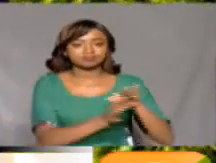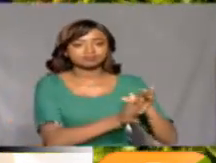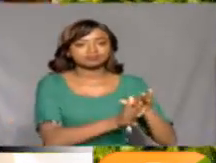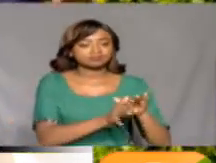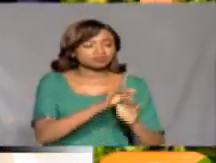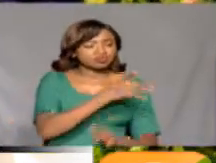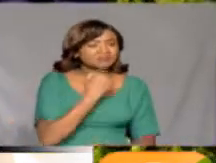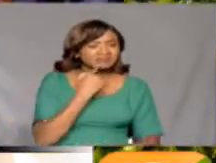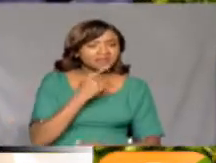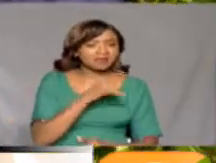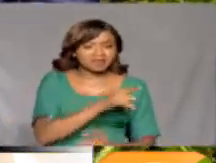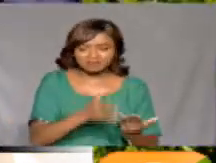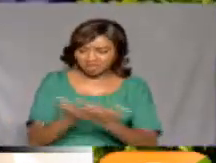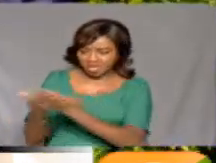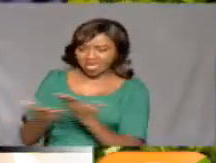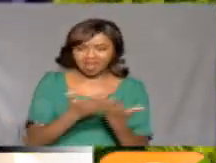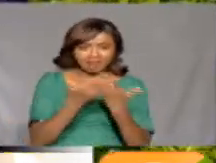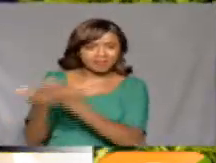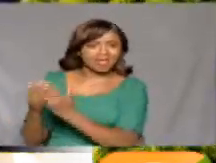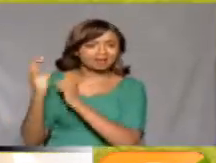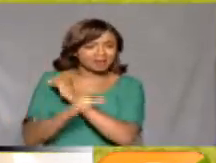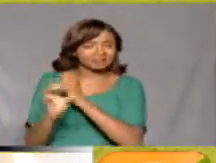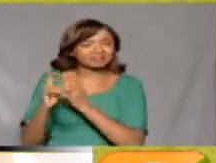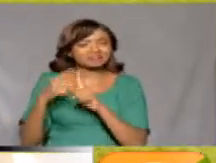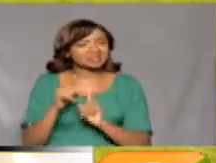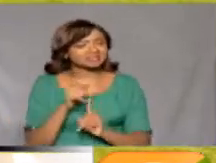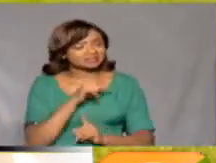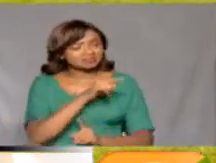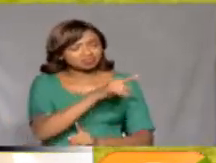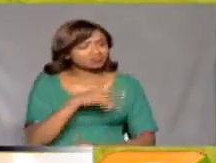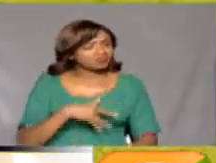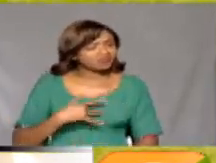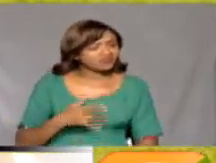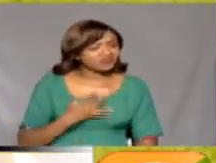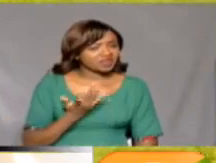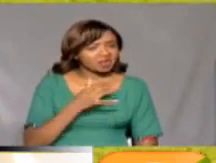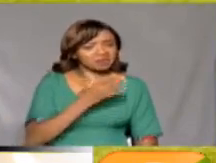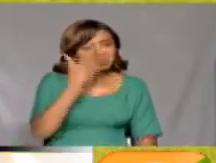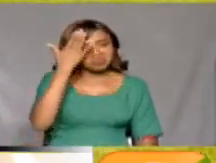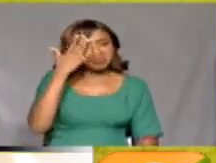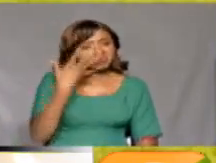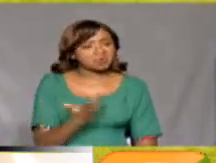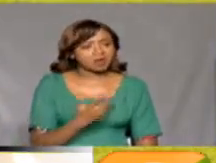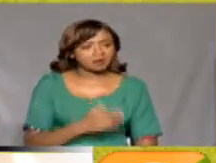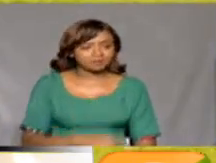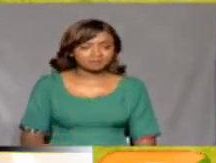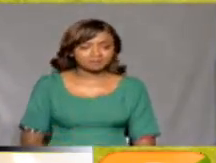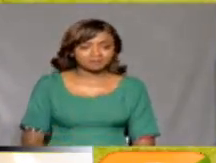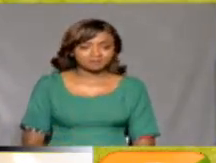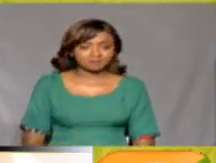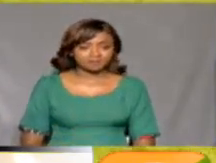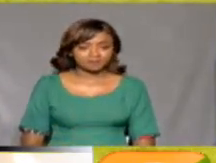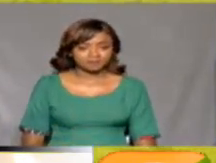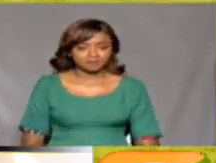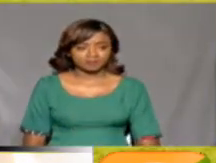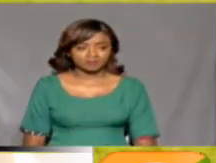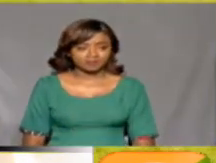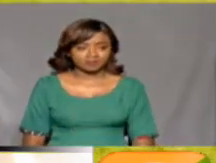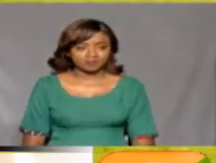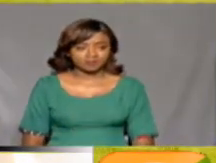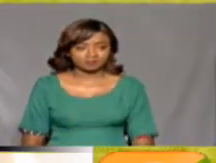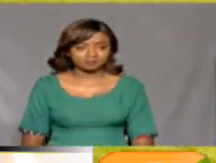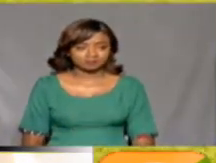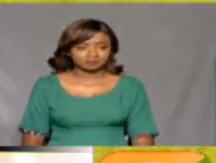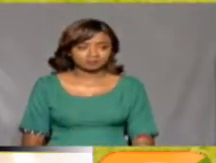was for the country, but what did he mean to you? Daniel Moi was later to become my